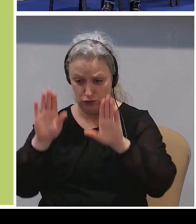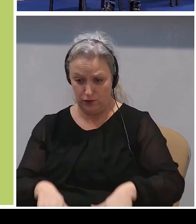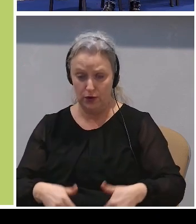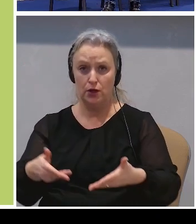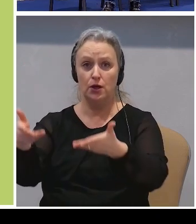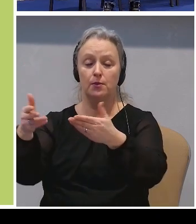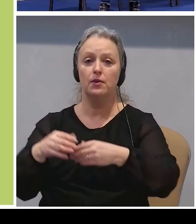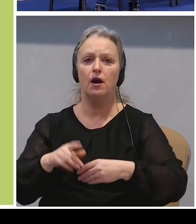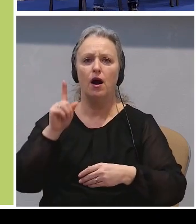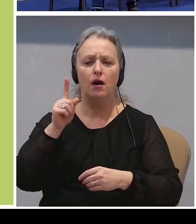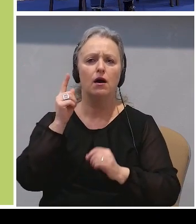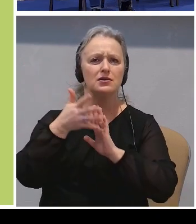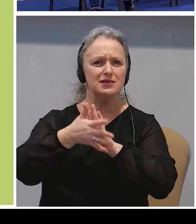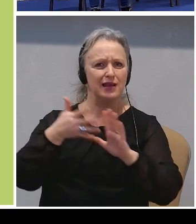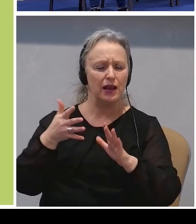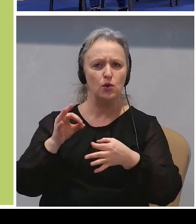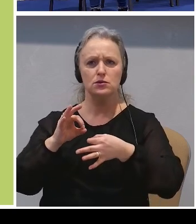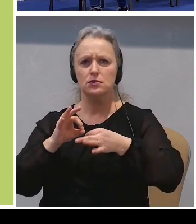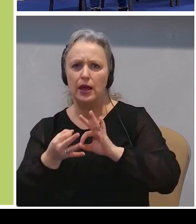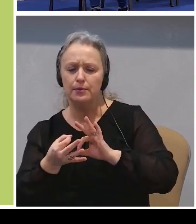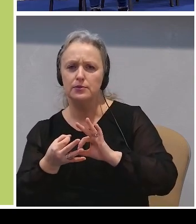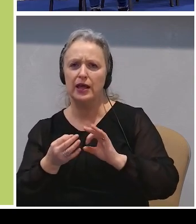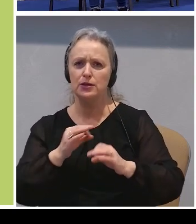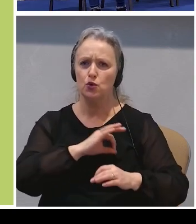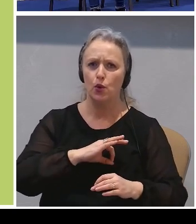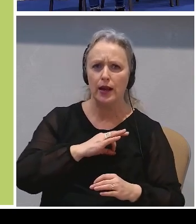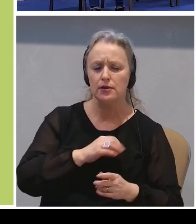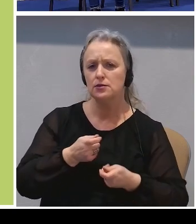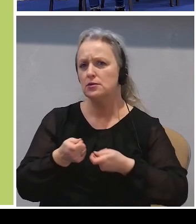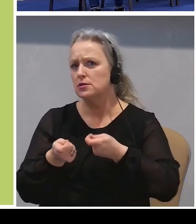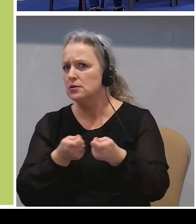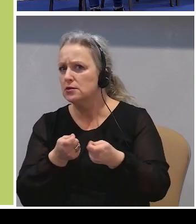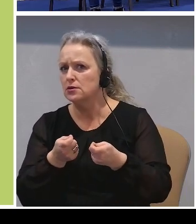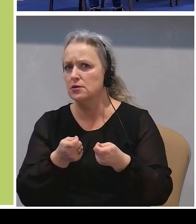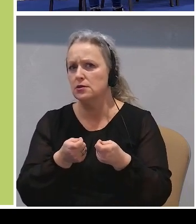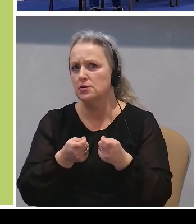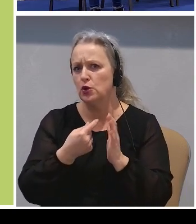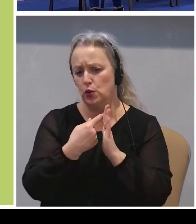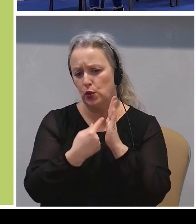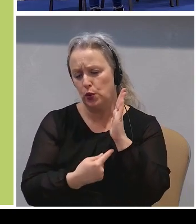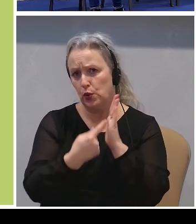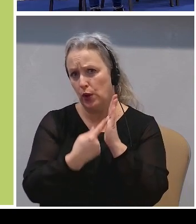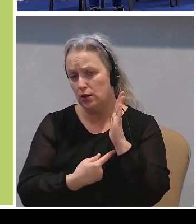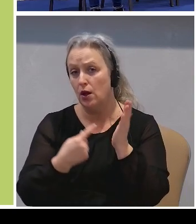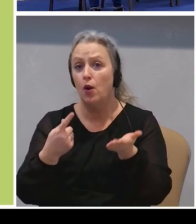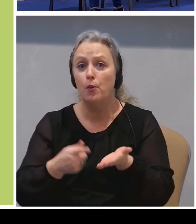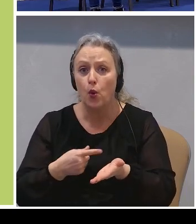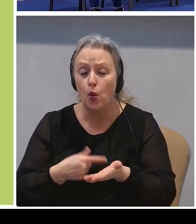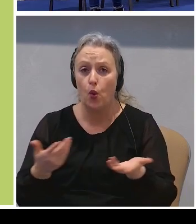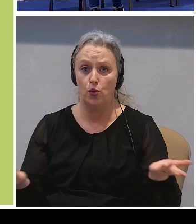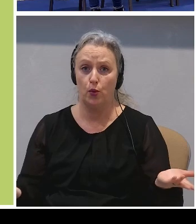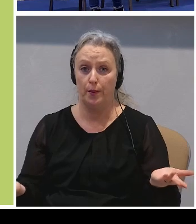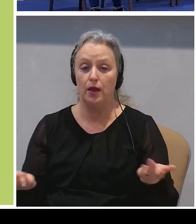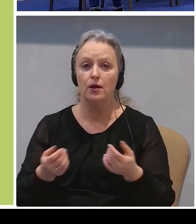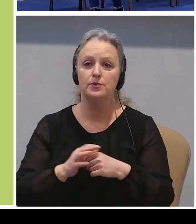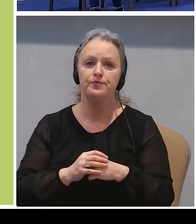and also for the patients. And also, what I said here is cross-border access is currently managed on a case-by-case basis